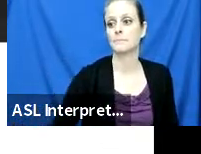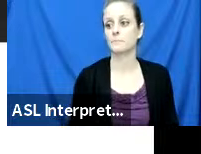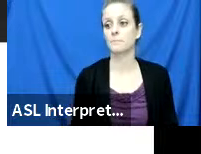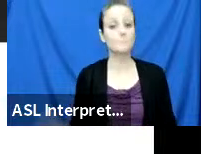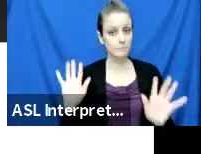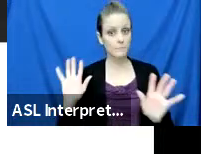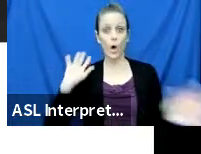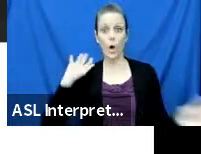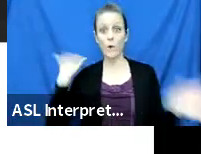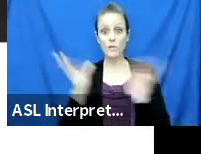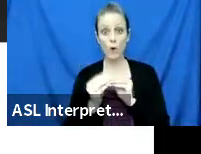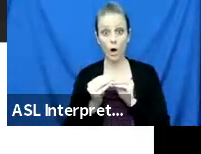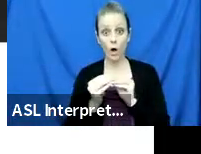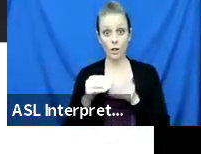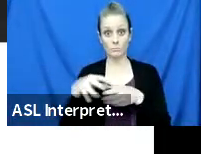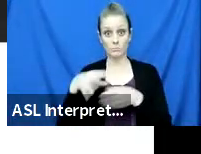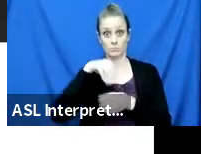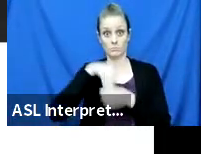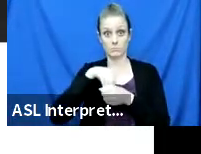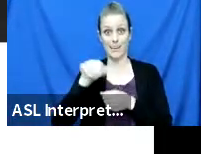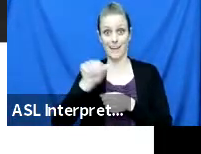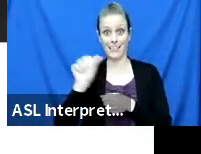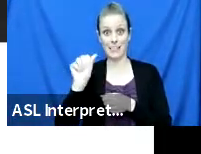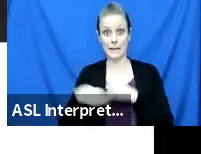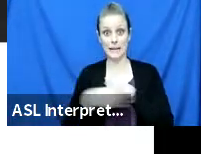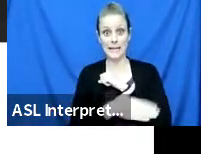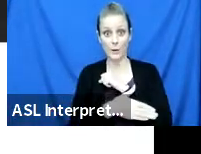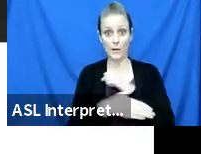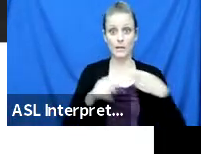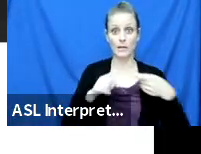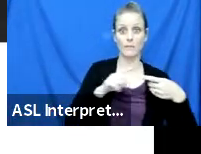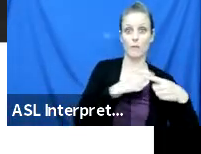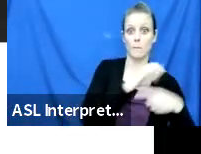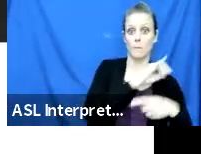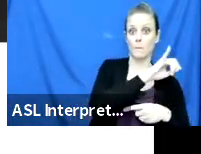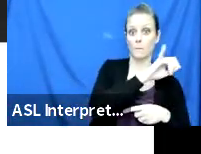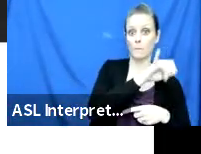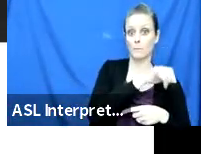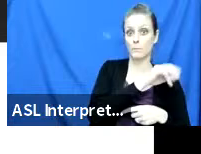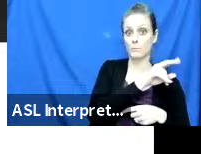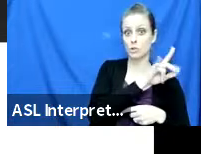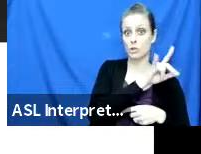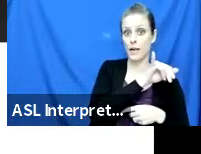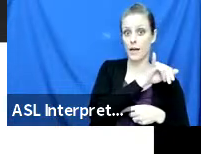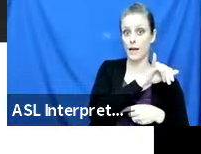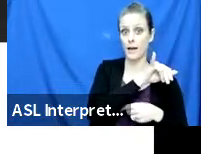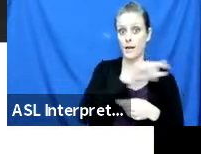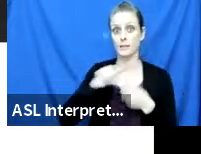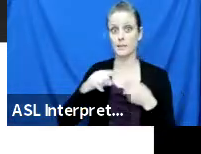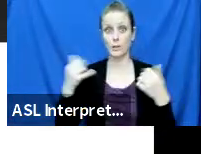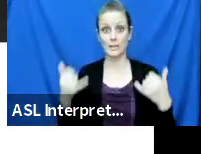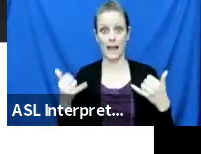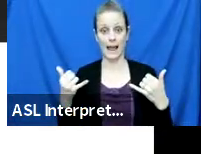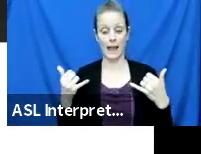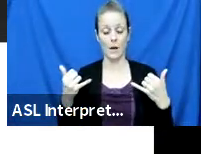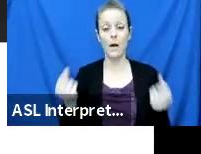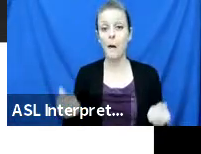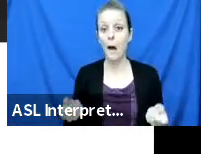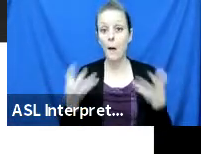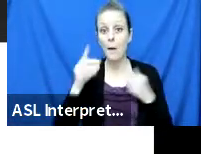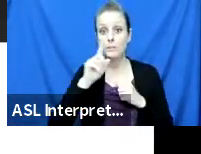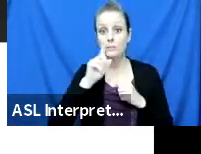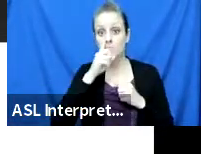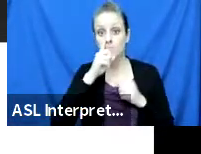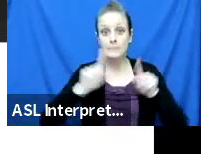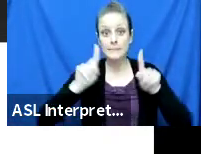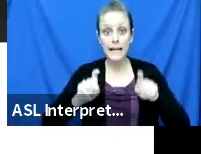Overall, inside the county, between July and now, we've increased the amount of testing that is happening inside the